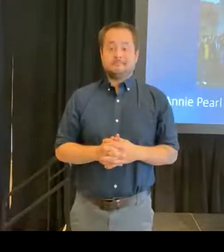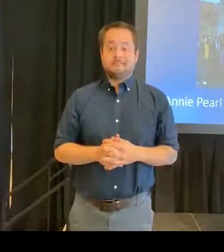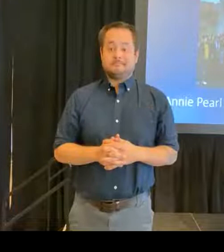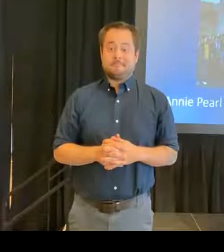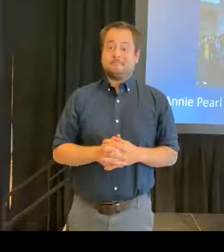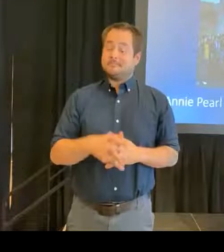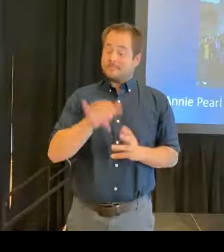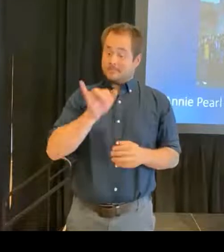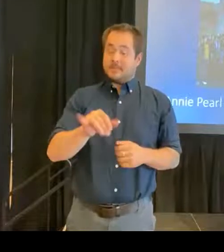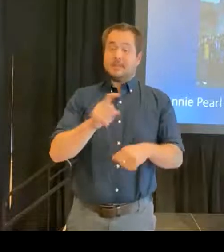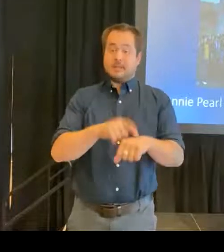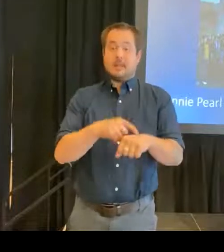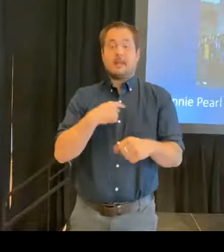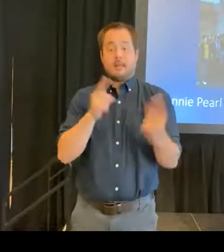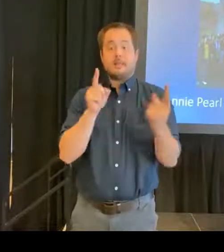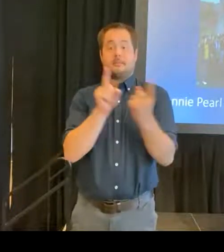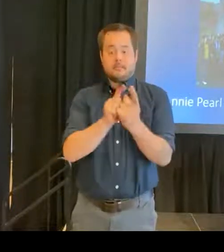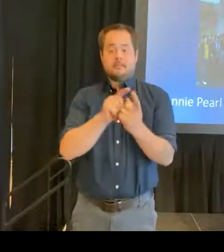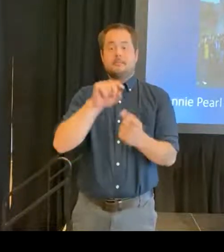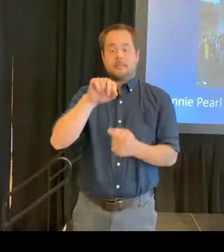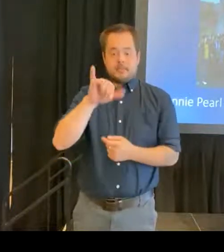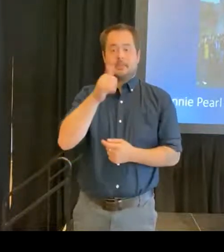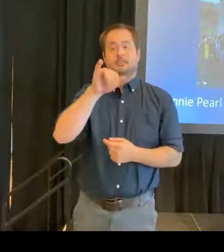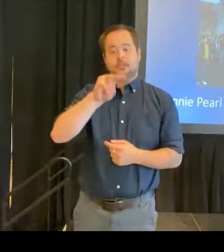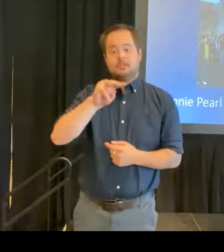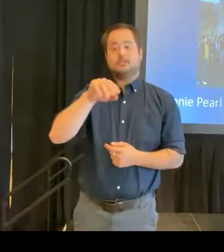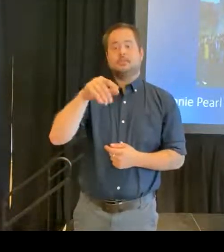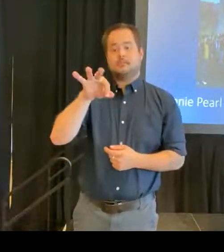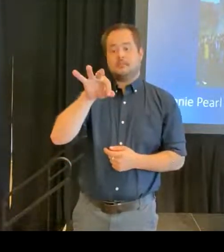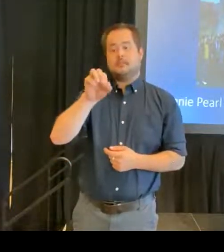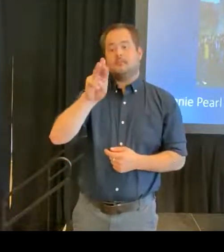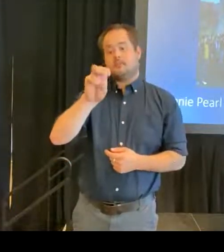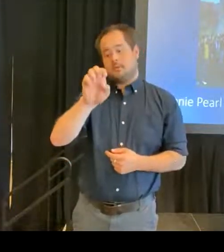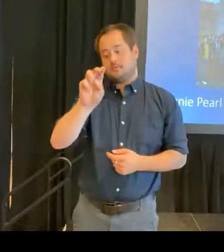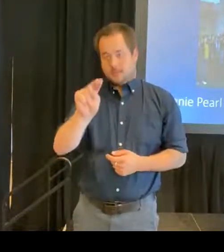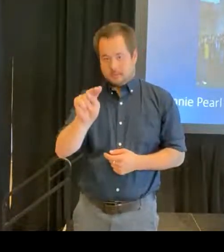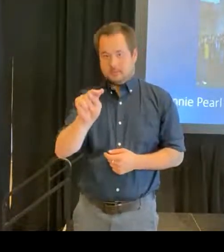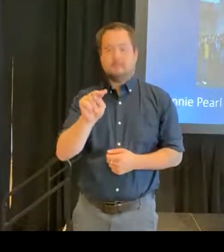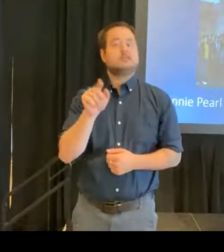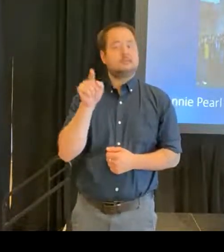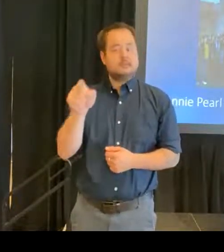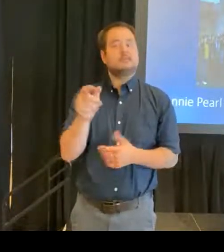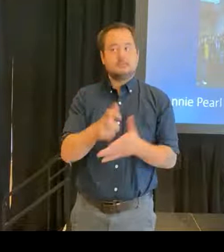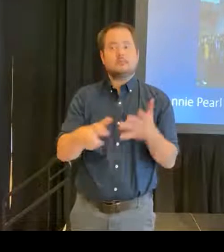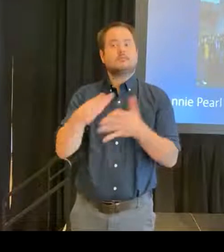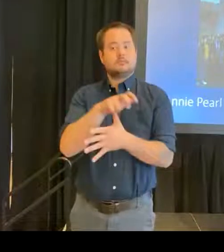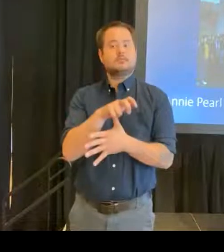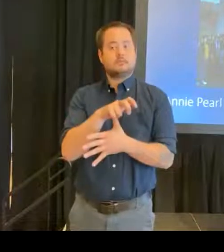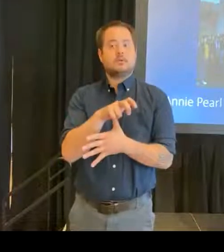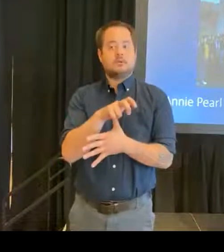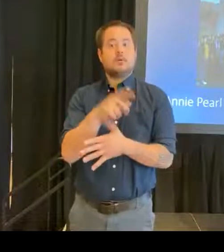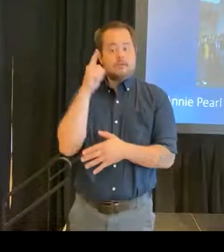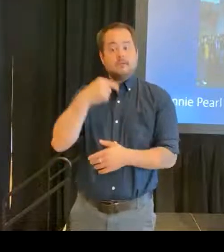that was when I met Jim Foreman, who was very instrumental in me being involved